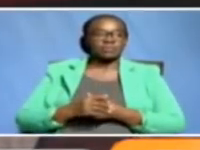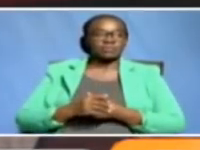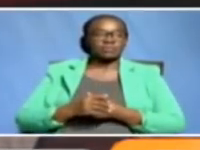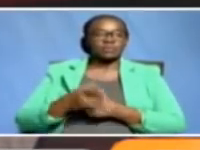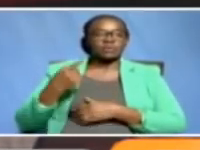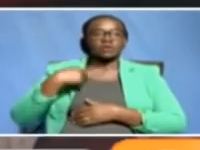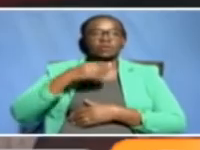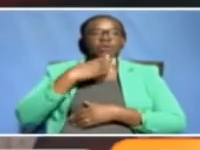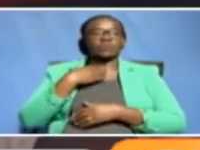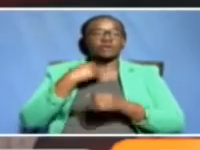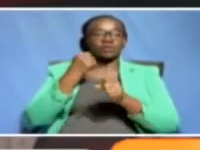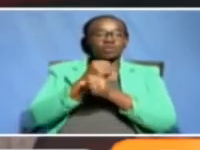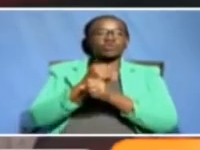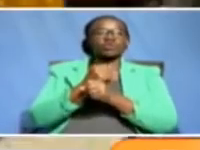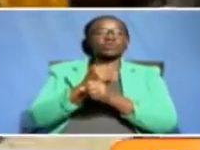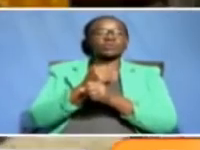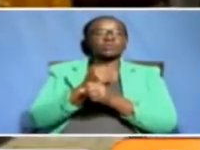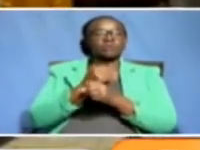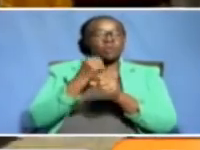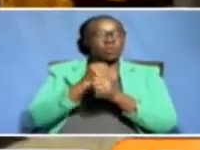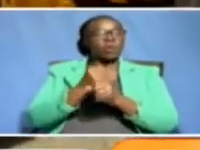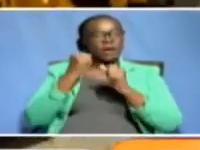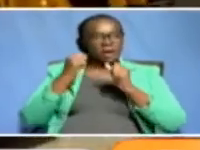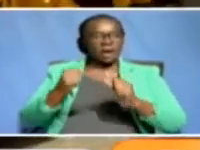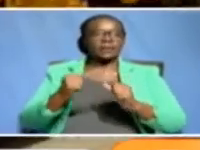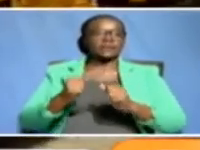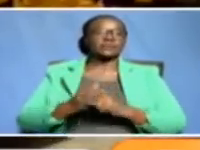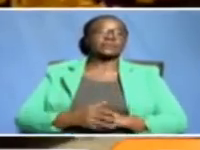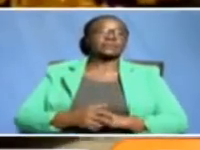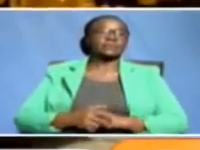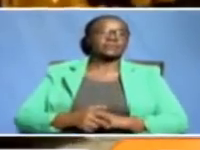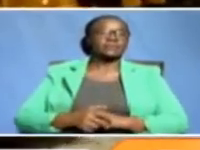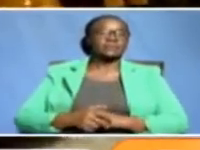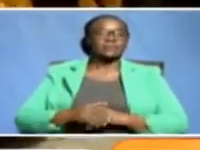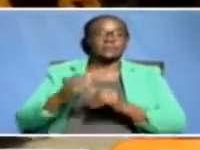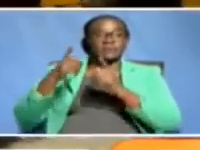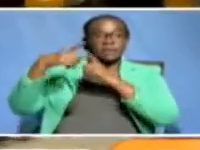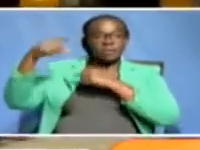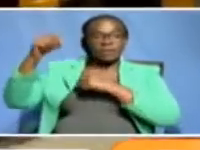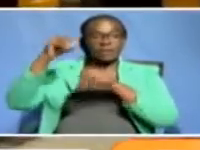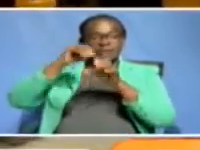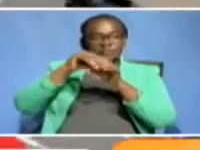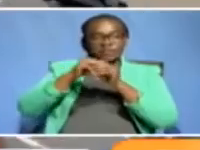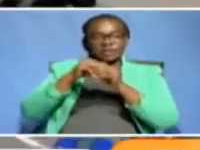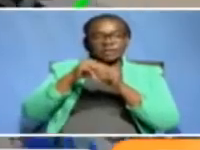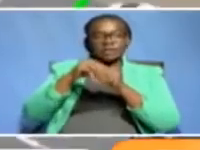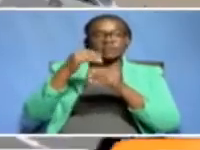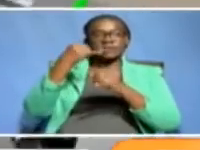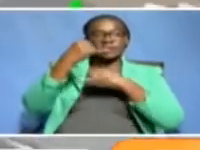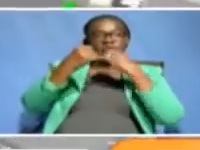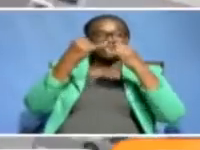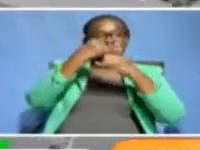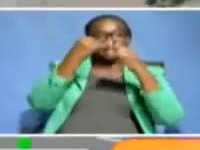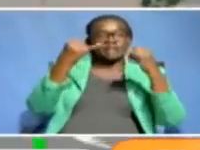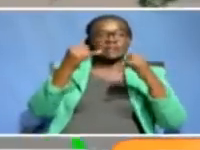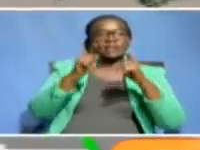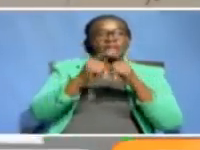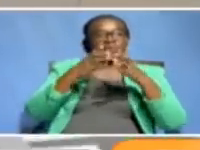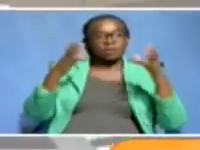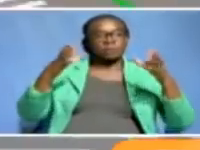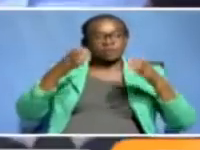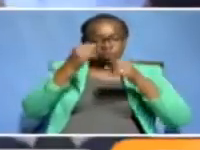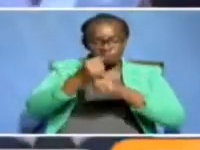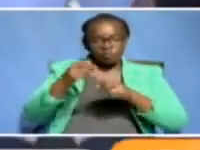Tufane kazi kwa bidii. And Japan has invested in infrastructure projects such as the expansion of Ngong Road,